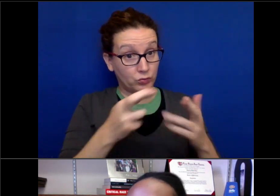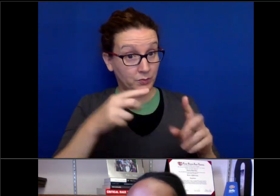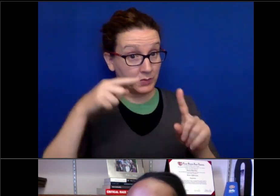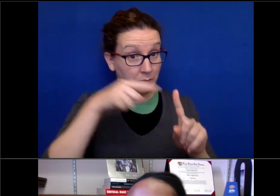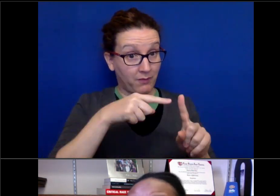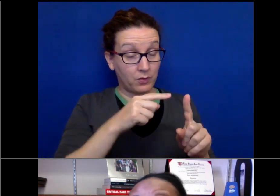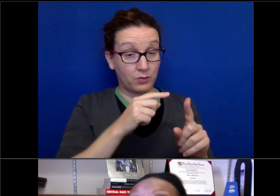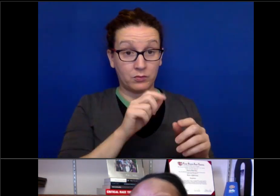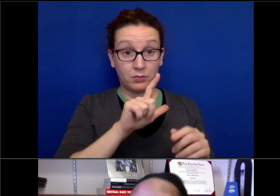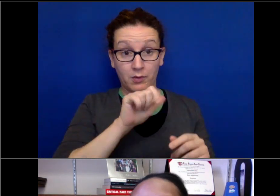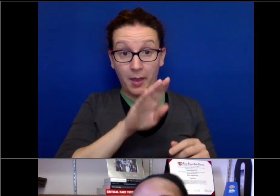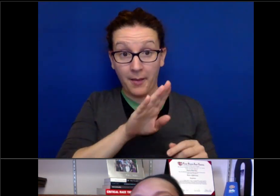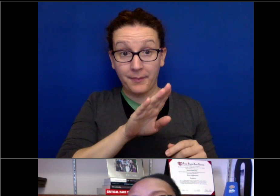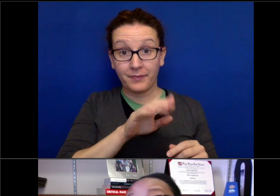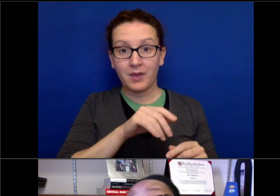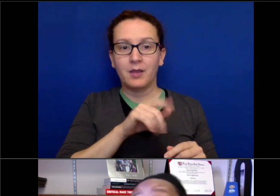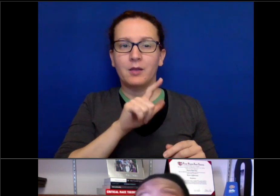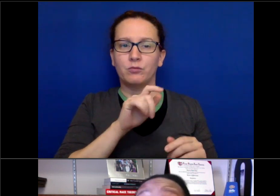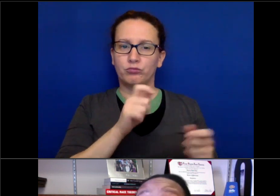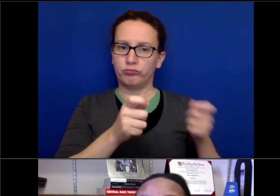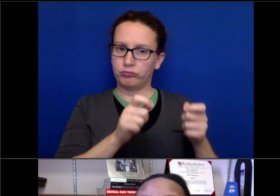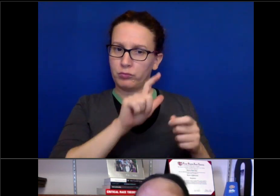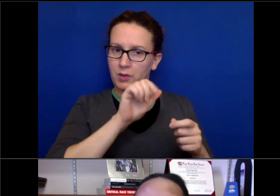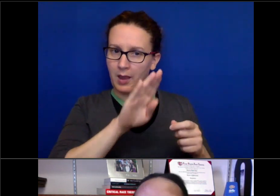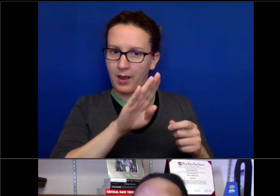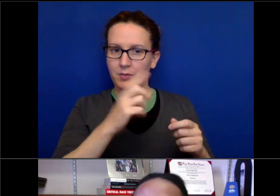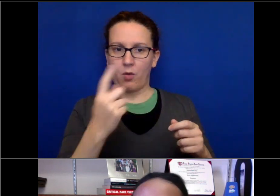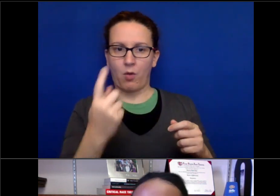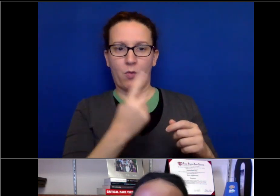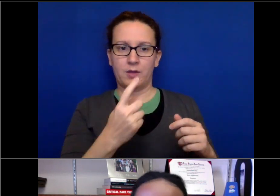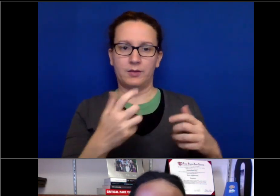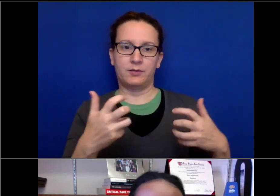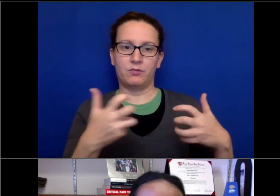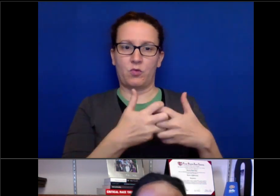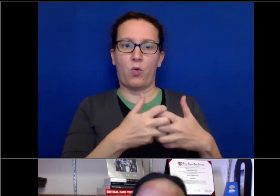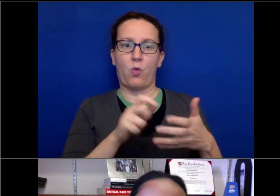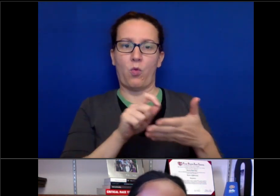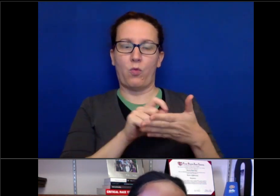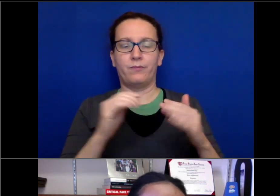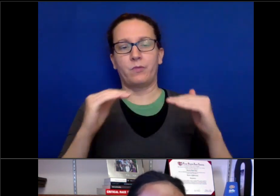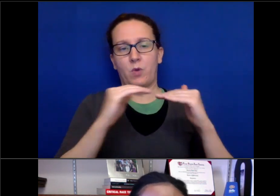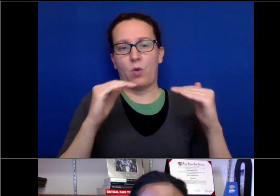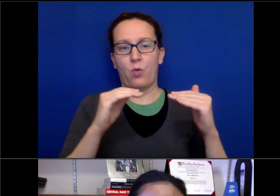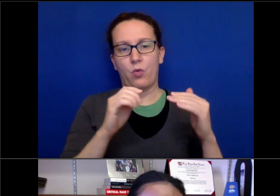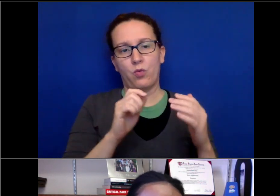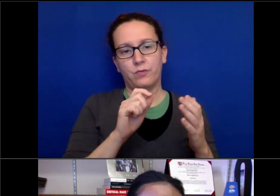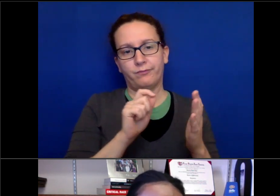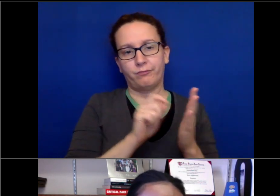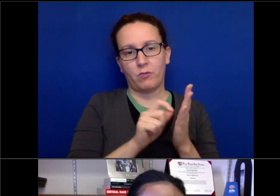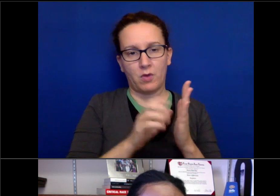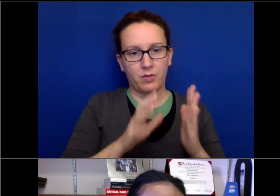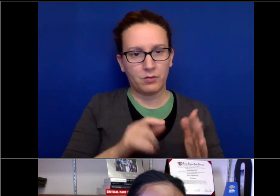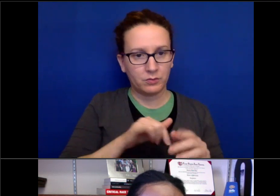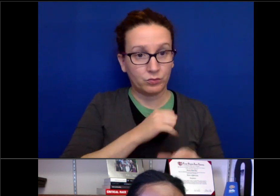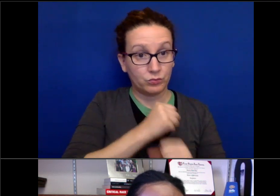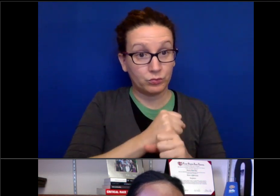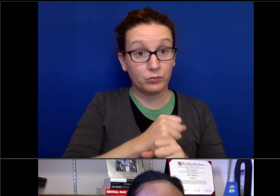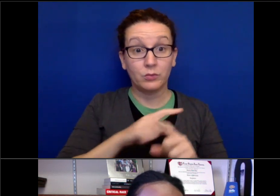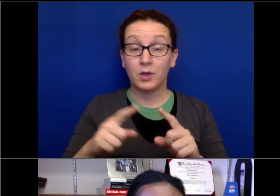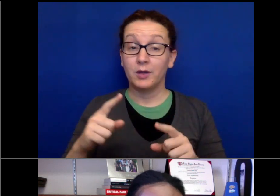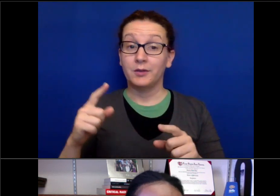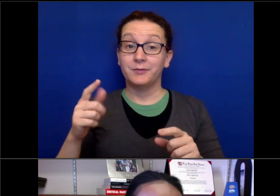the person who runs that lab is always a co-author on that work, right? But if it is a kind of situation in